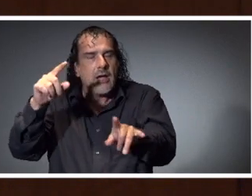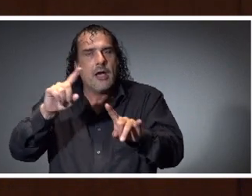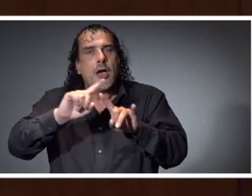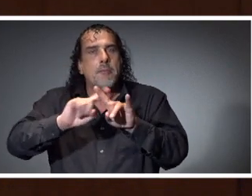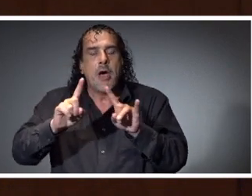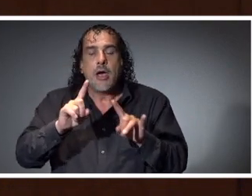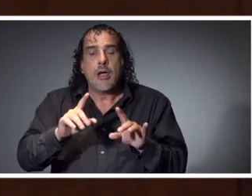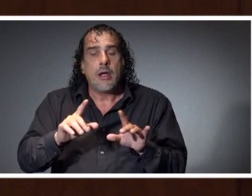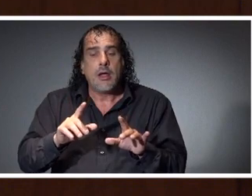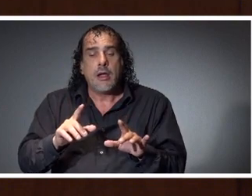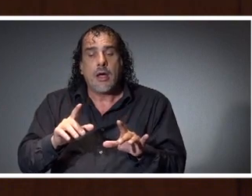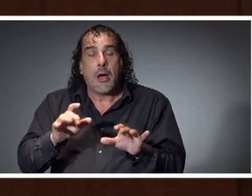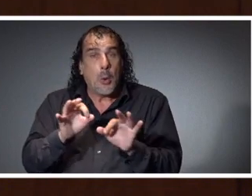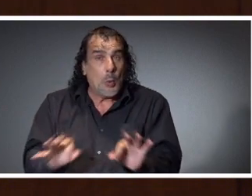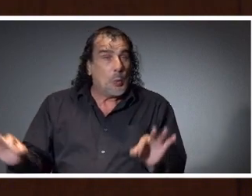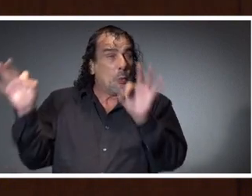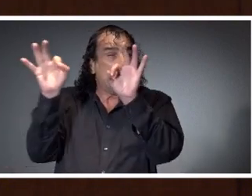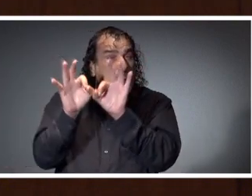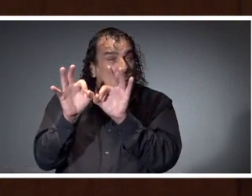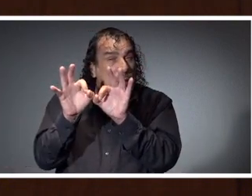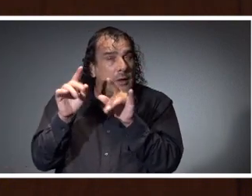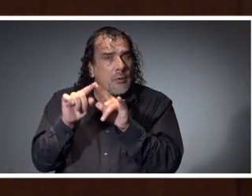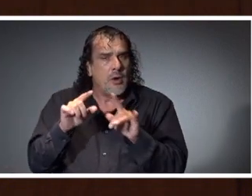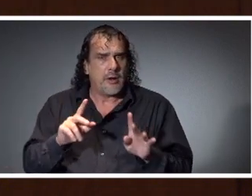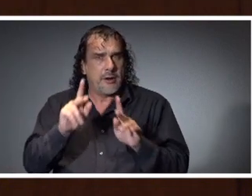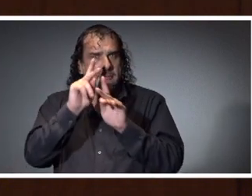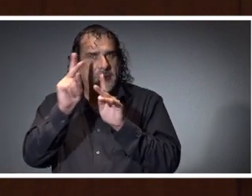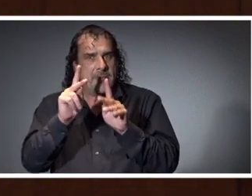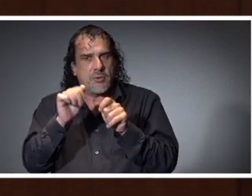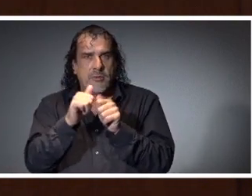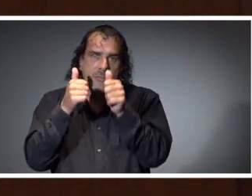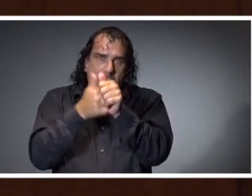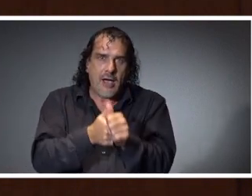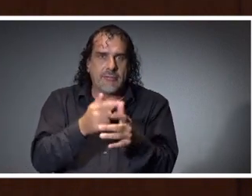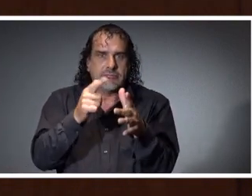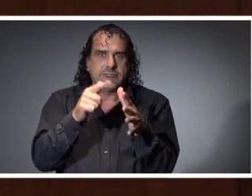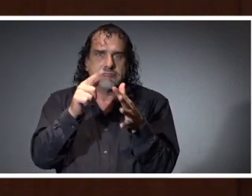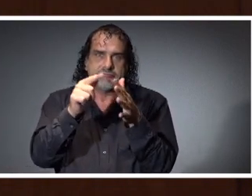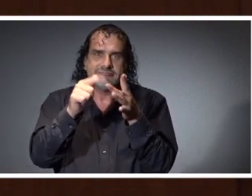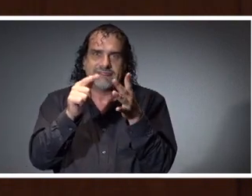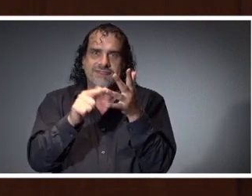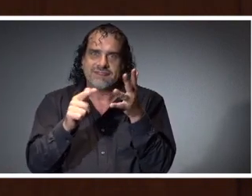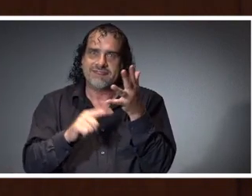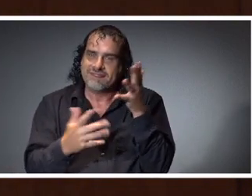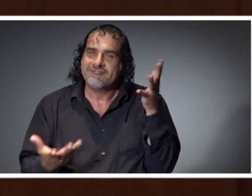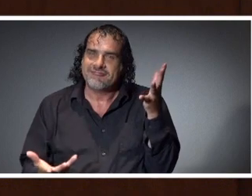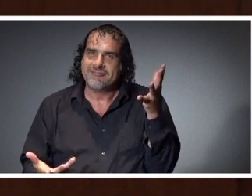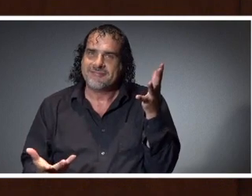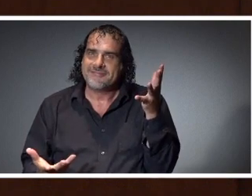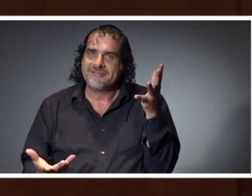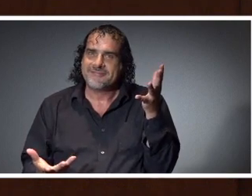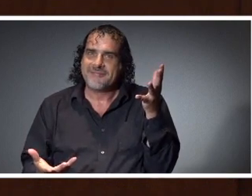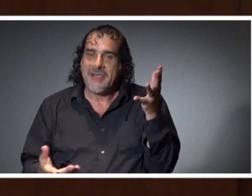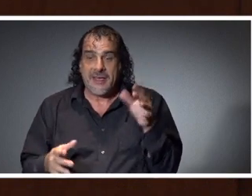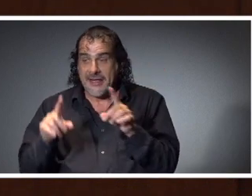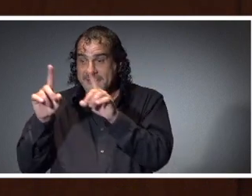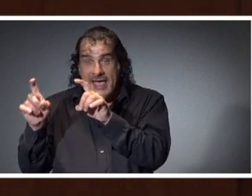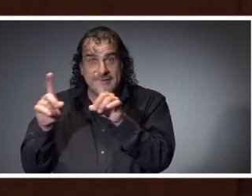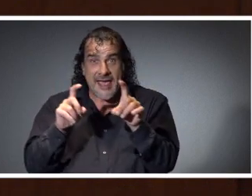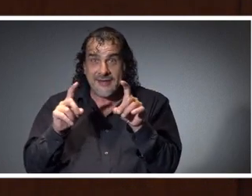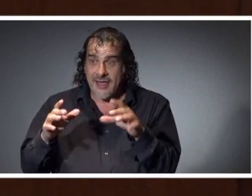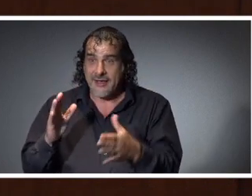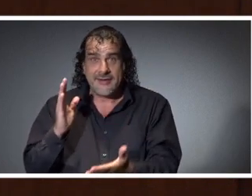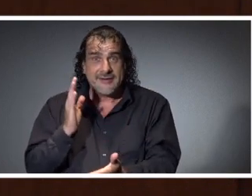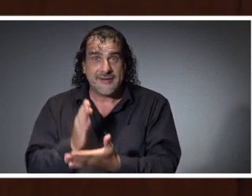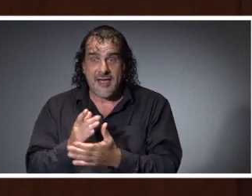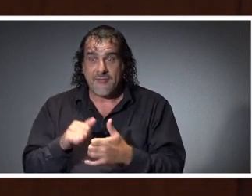important than the simple behaviors that prevent transmission. There's no amount of testing that's going to compensate for